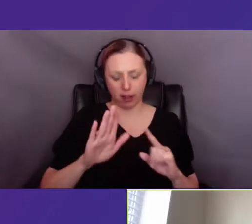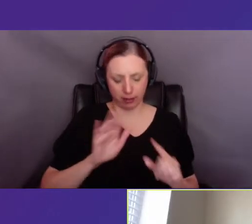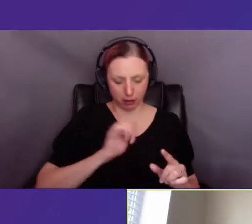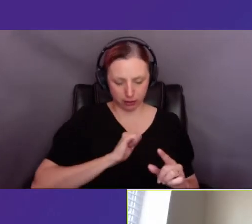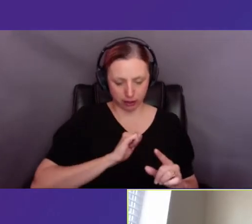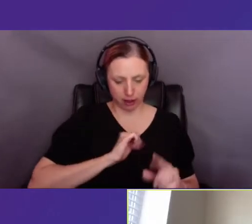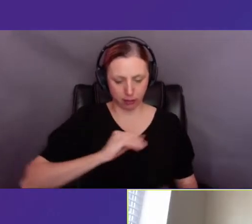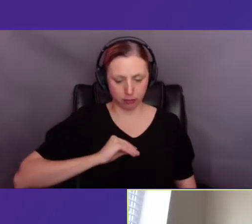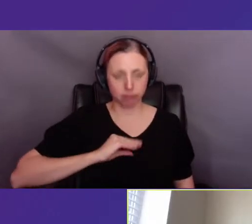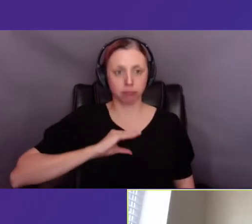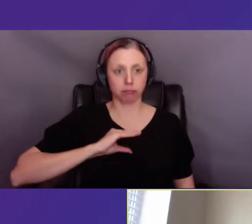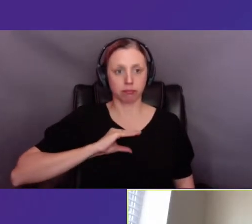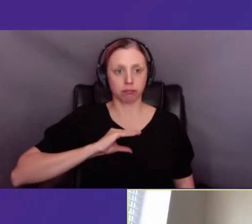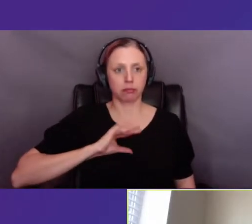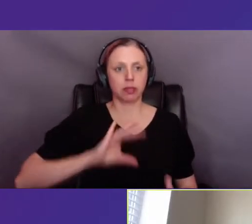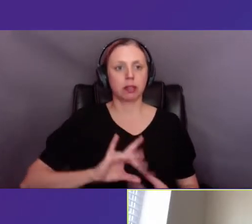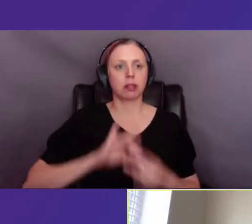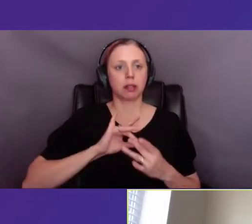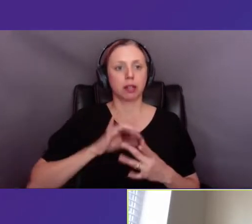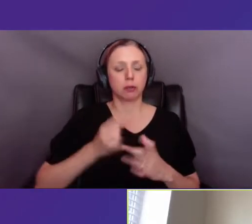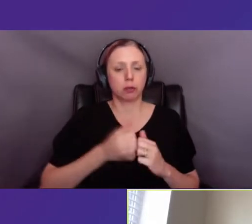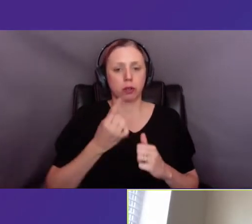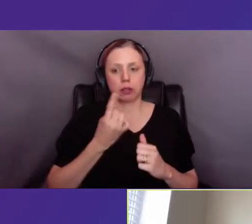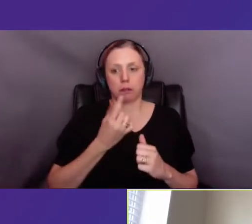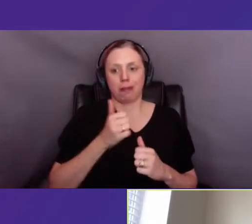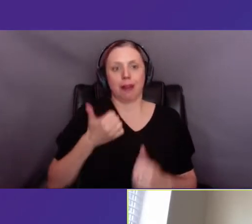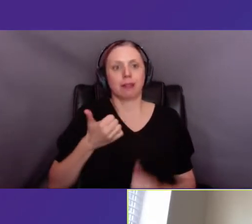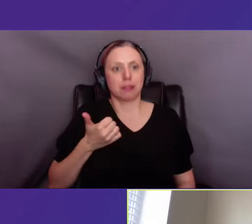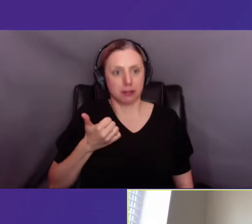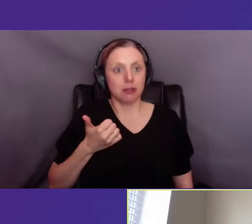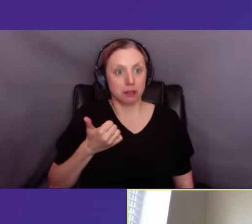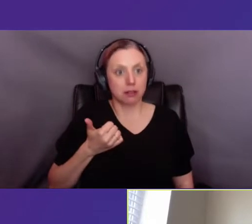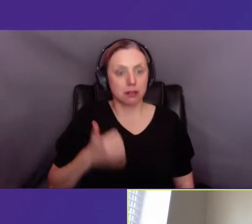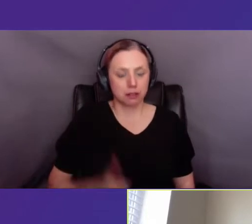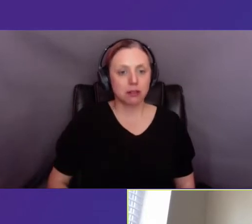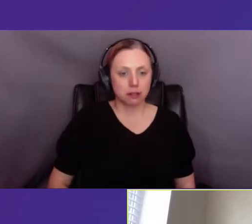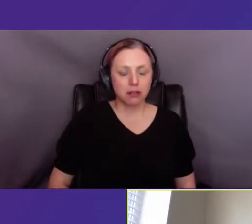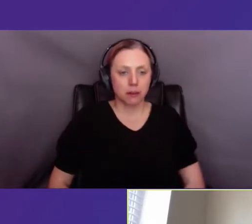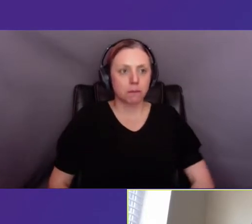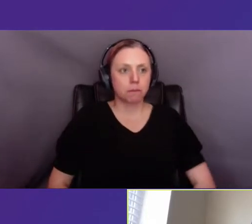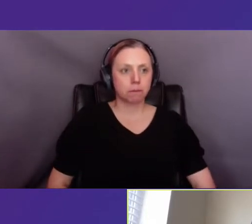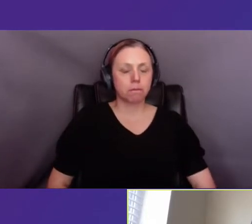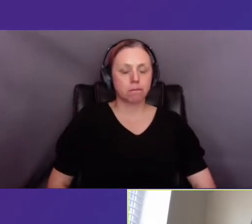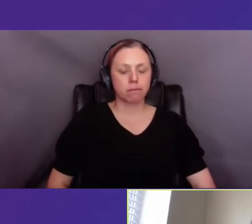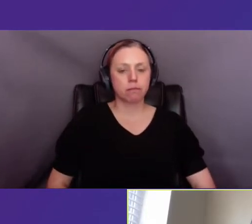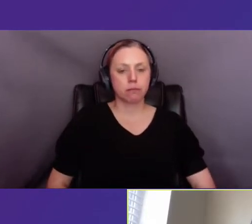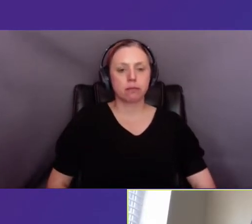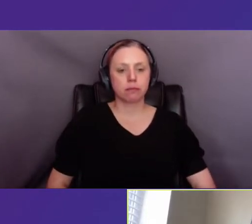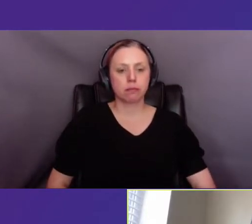is attached to something else. And I feel like,